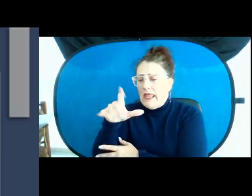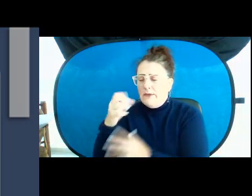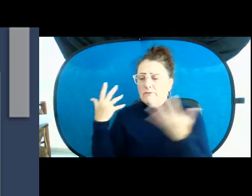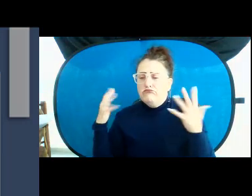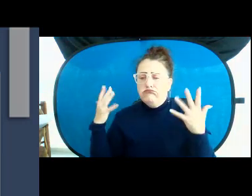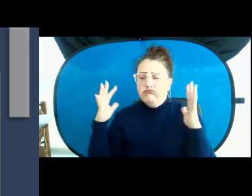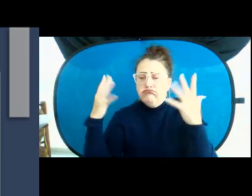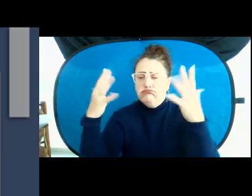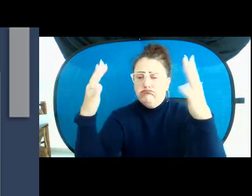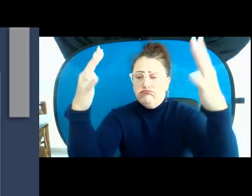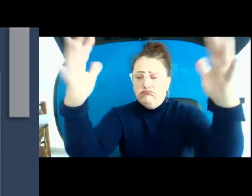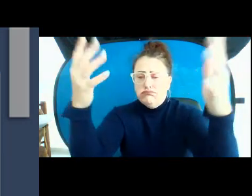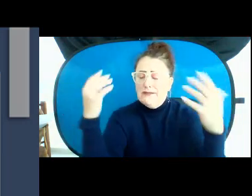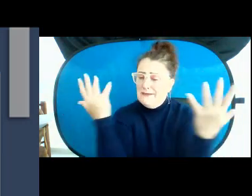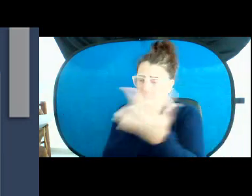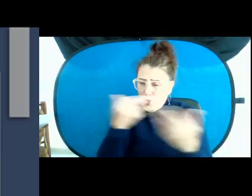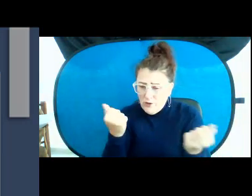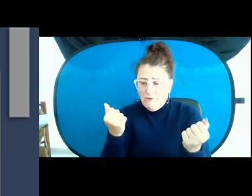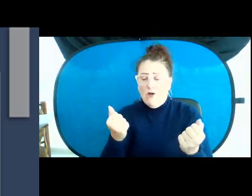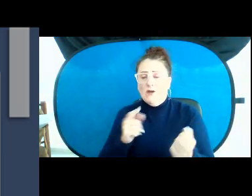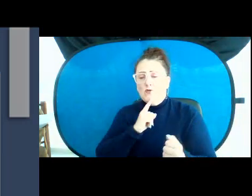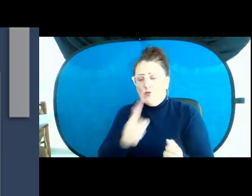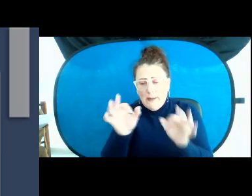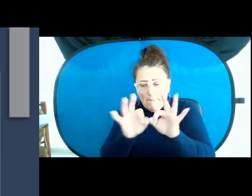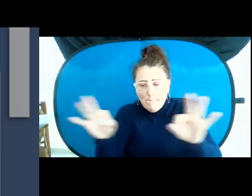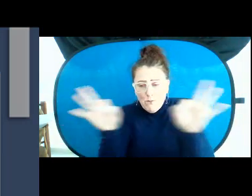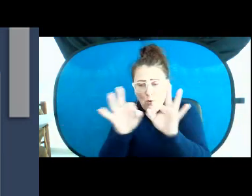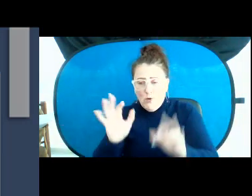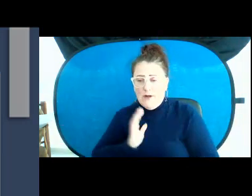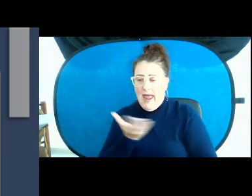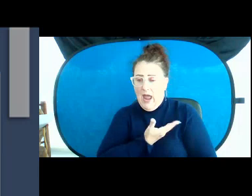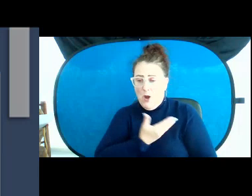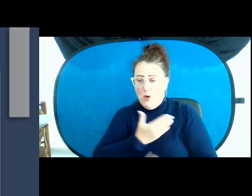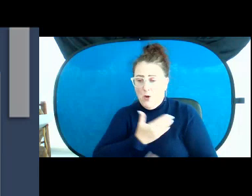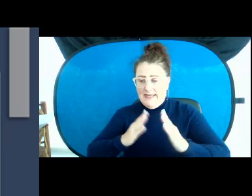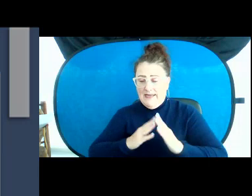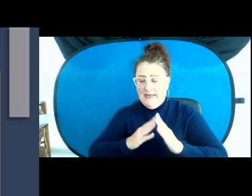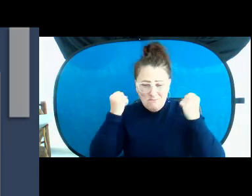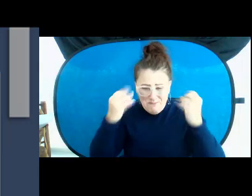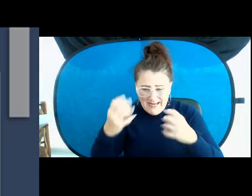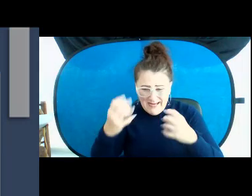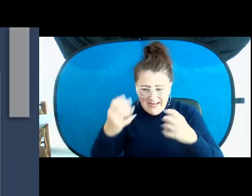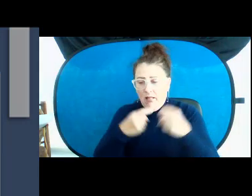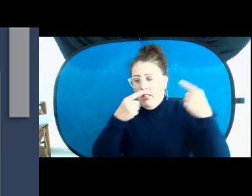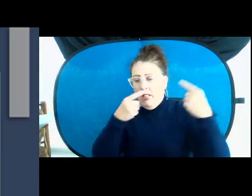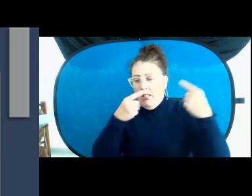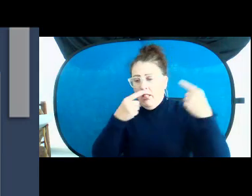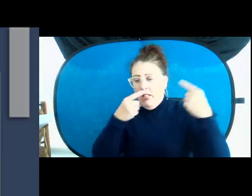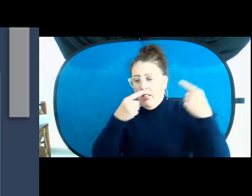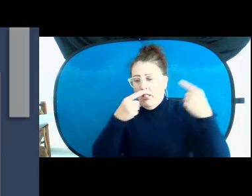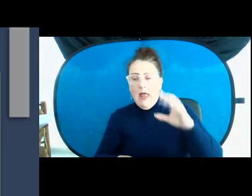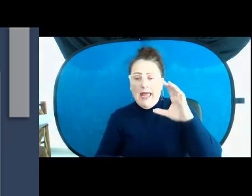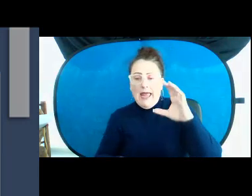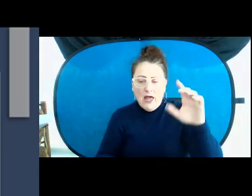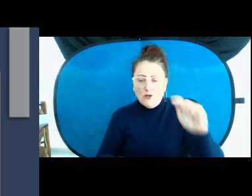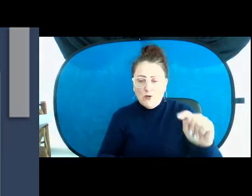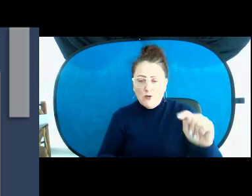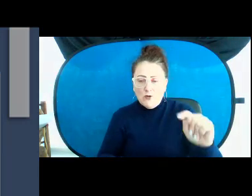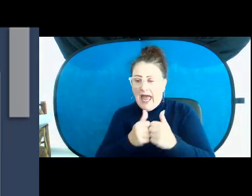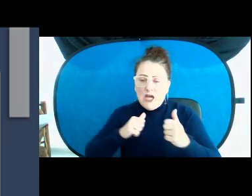It's beautiful, and that means a lot to our city. For decades, our city has battled Caltrans on how best to address this failing